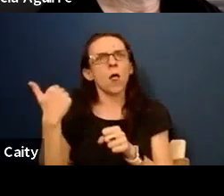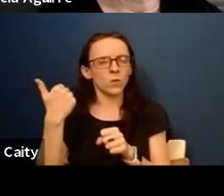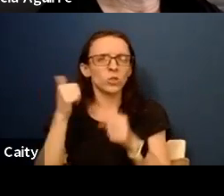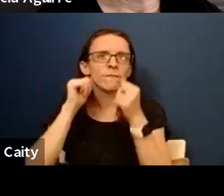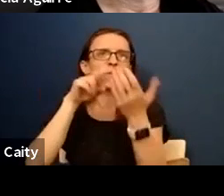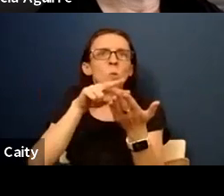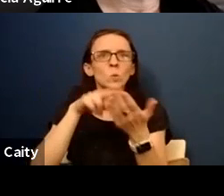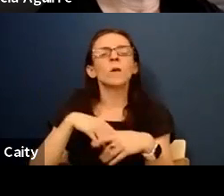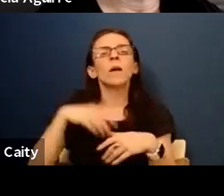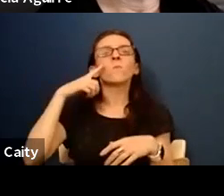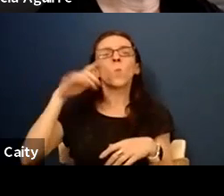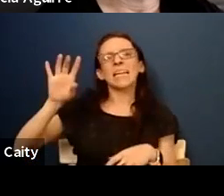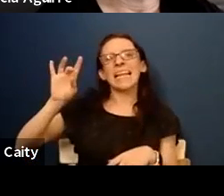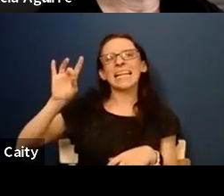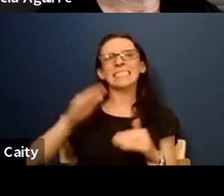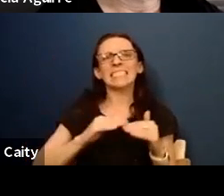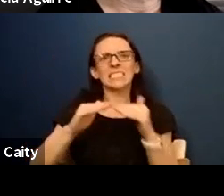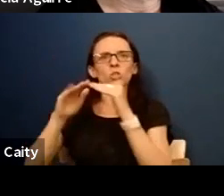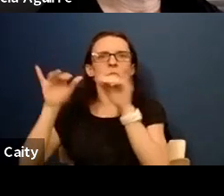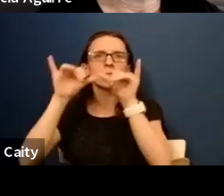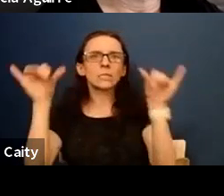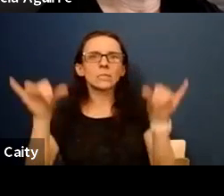the 8-tier system. I think